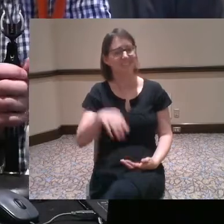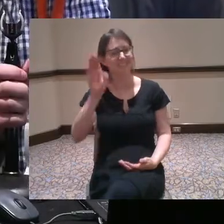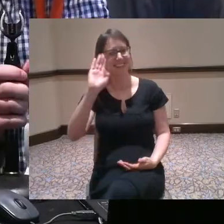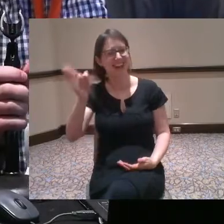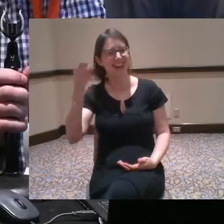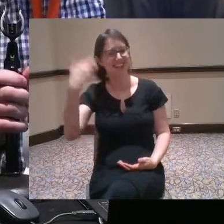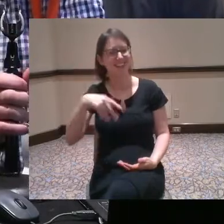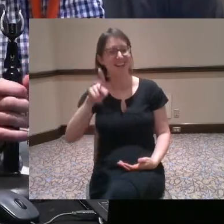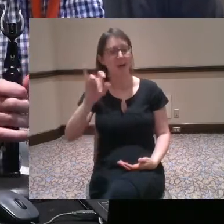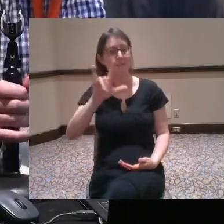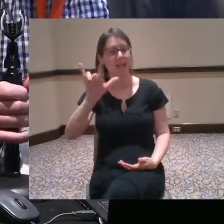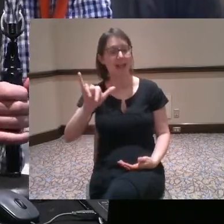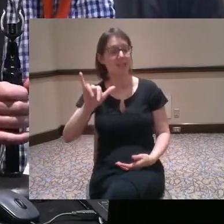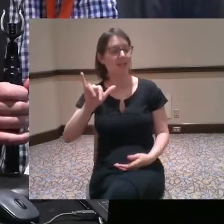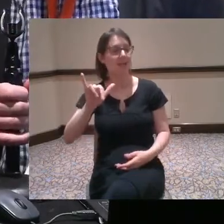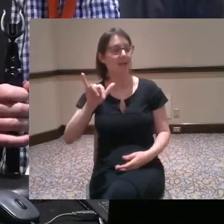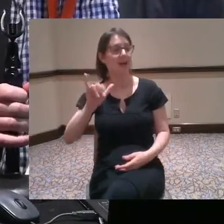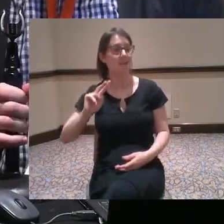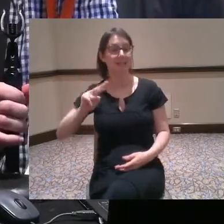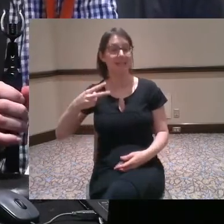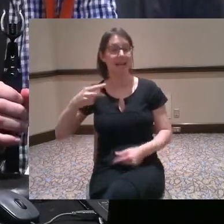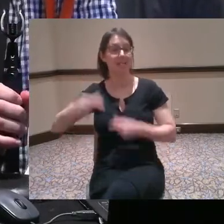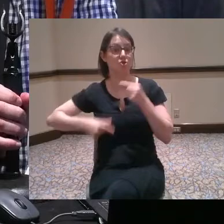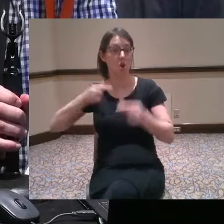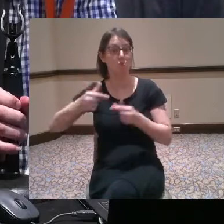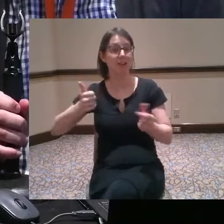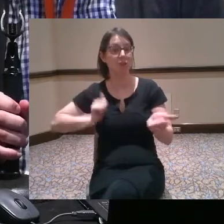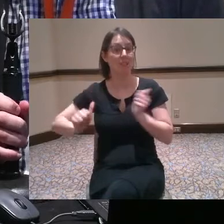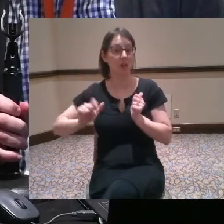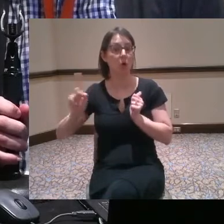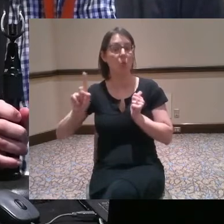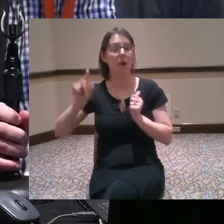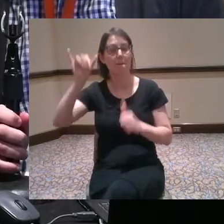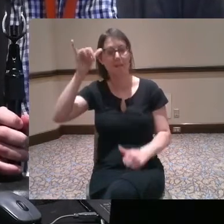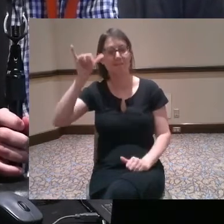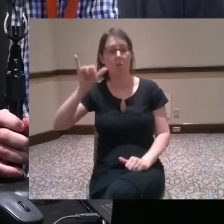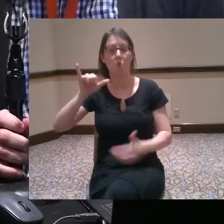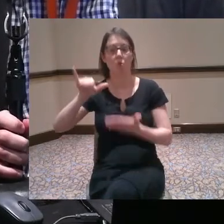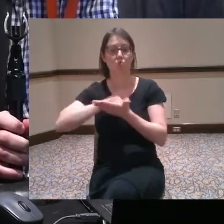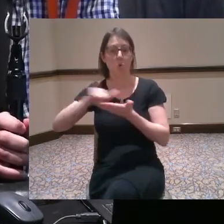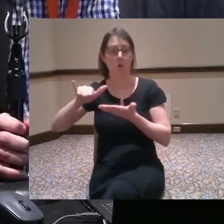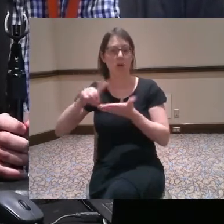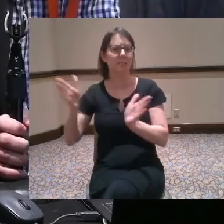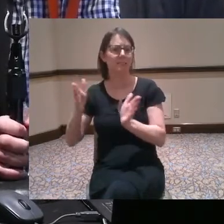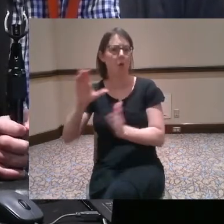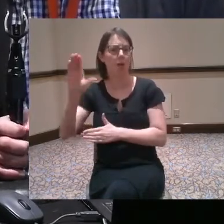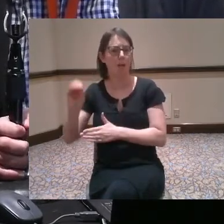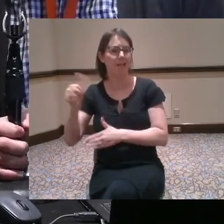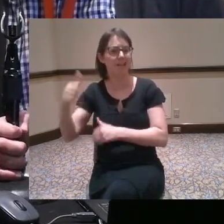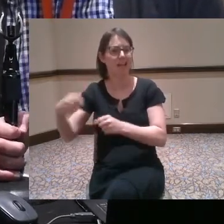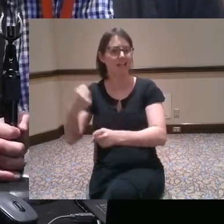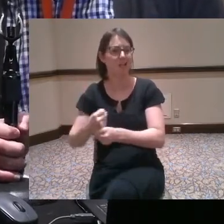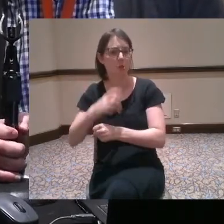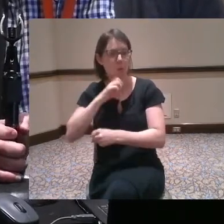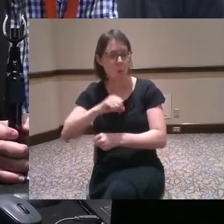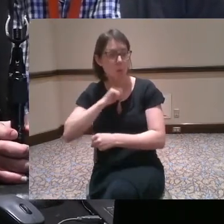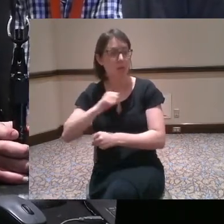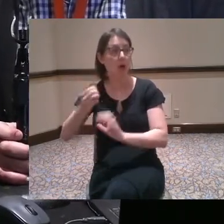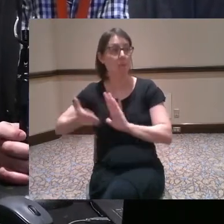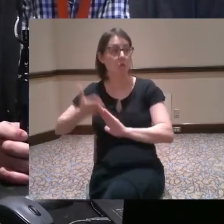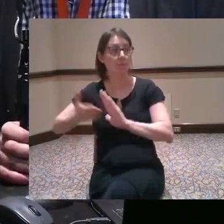Hi, my name is Kelly. I'm from Second Generation Theater in Buffalo, New York. We're a small 10-year-old company run by two